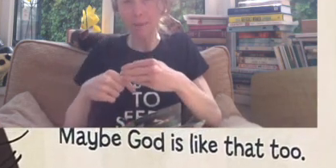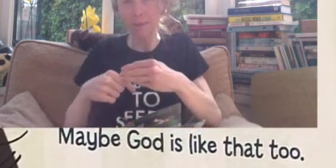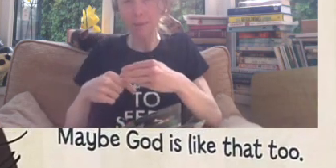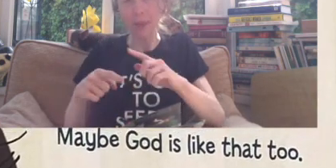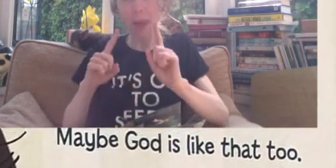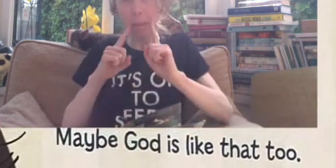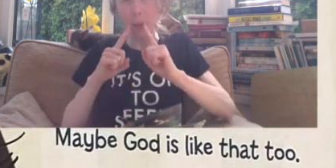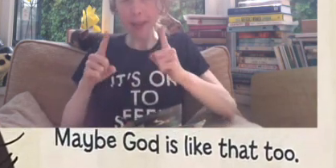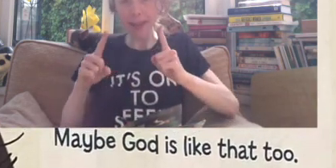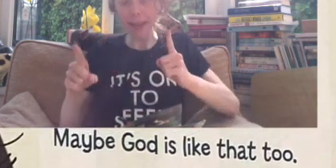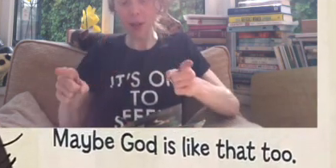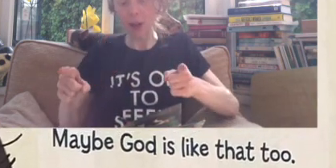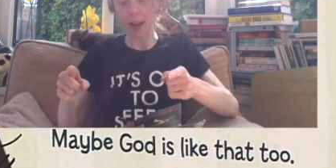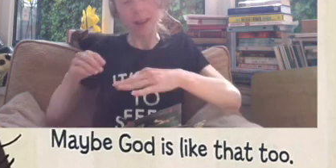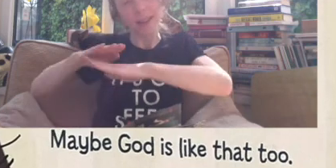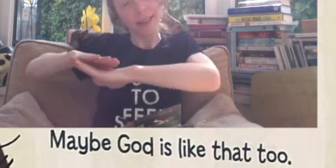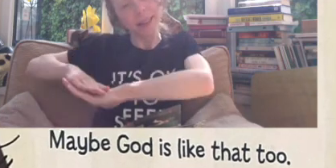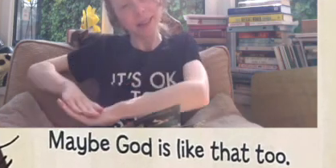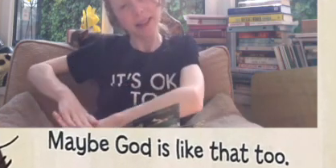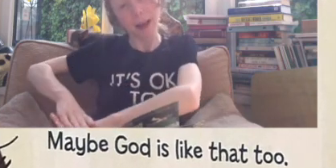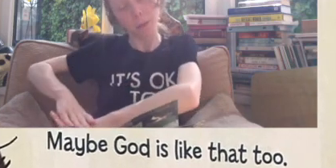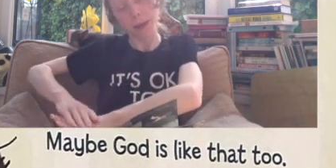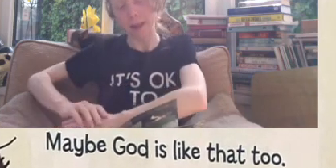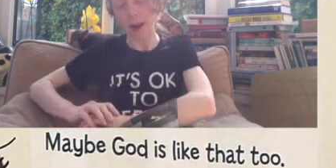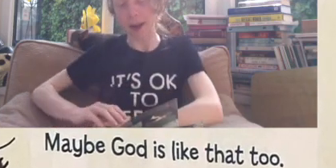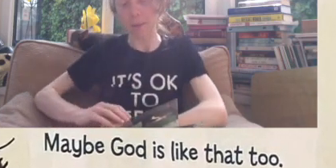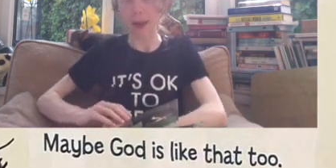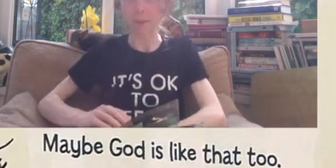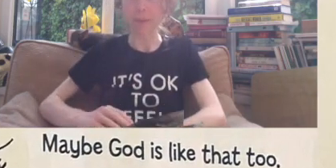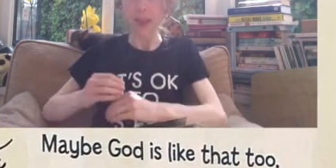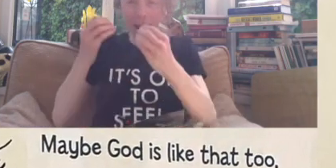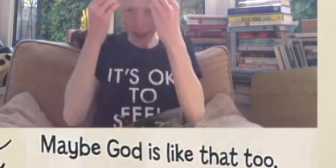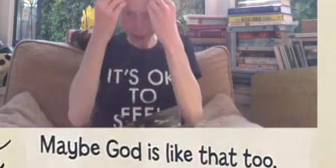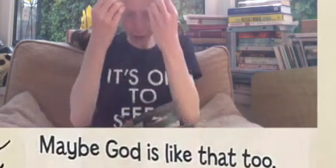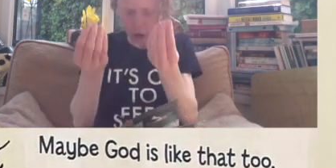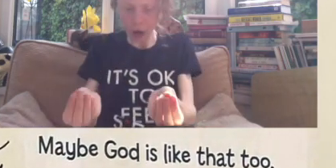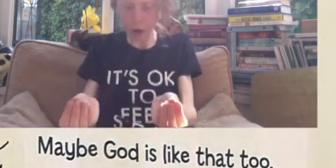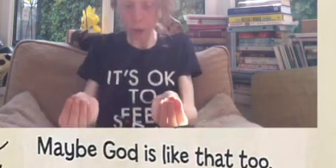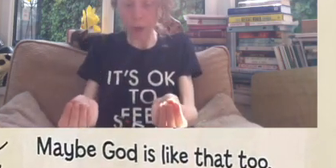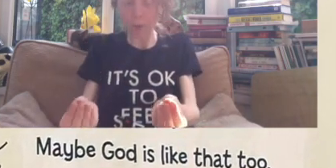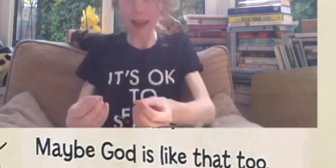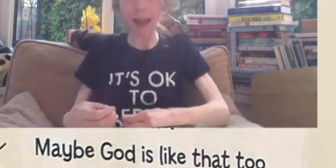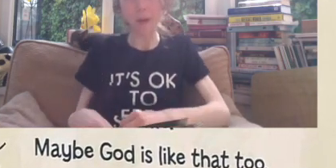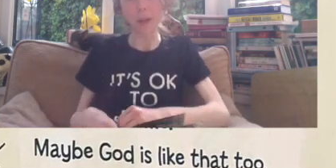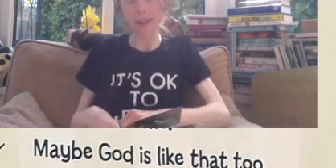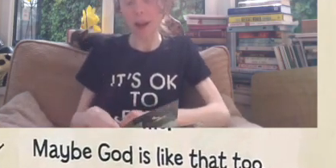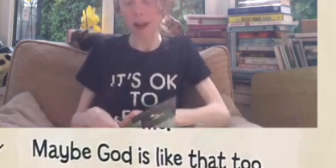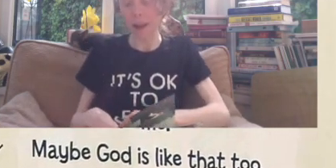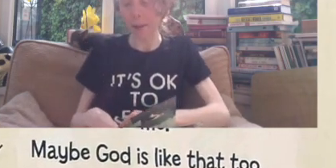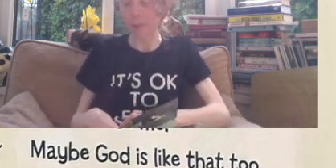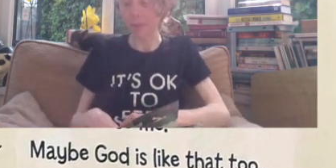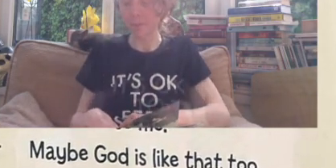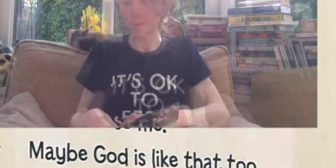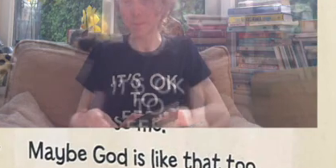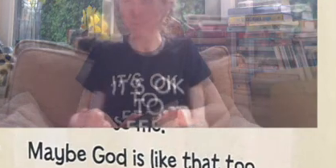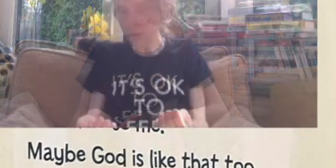fingers. My teacher sits down beside me and shows me how to tie